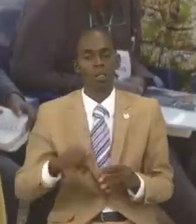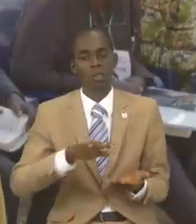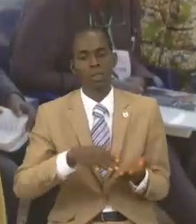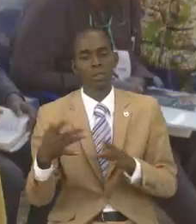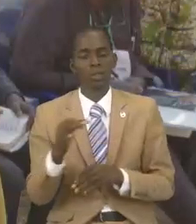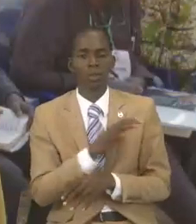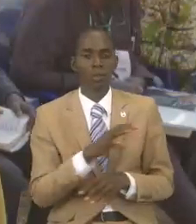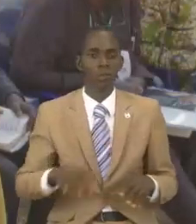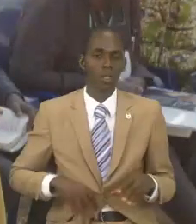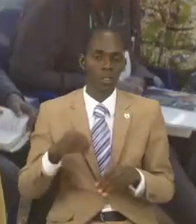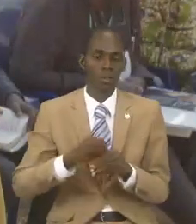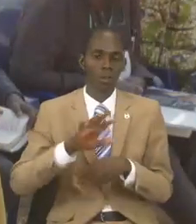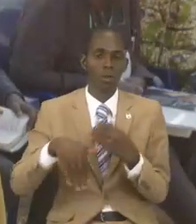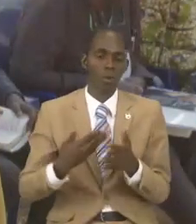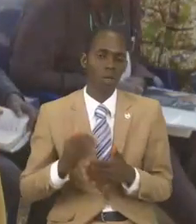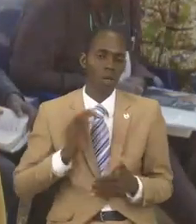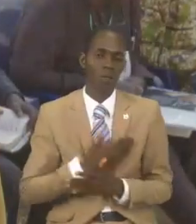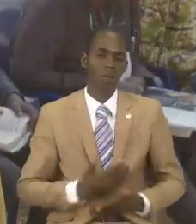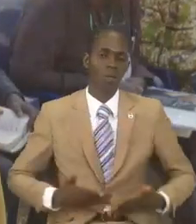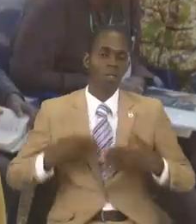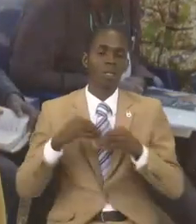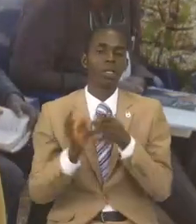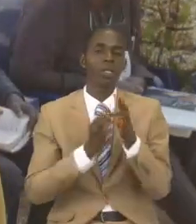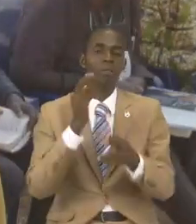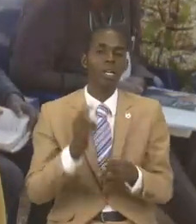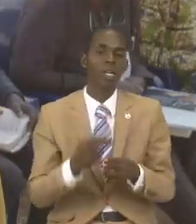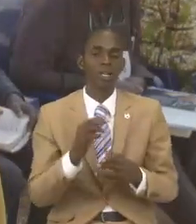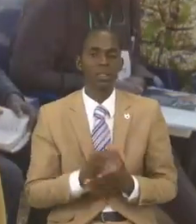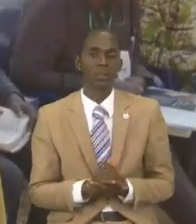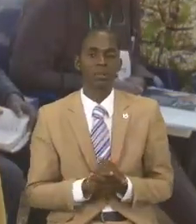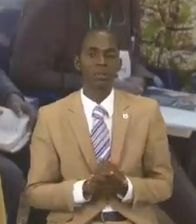in every one of our lives, in Jesus' name.